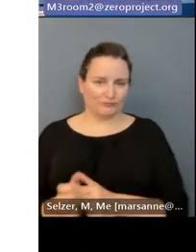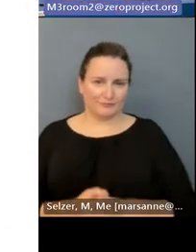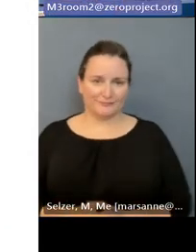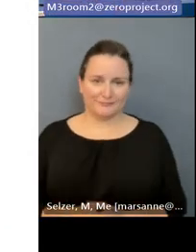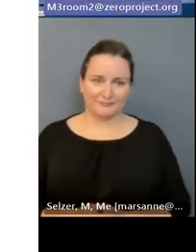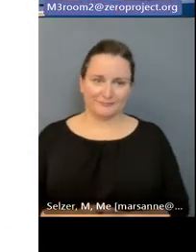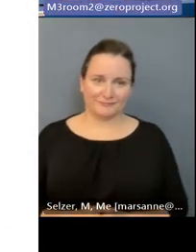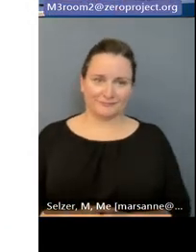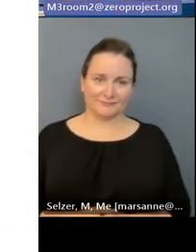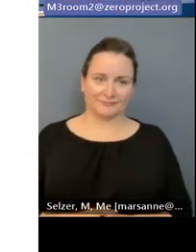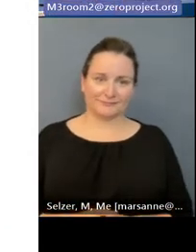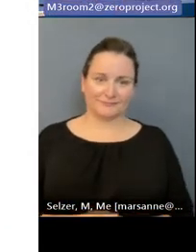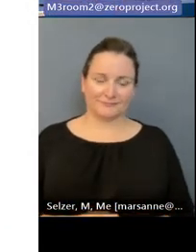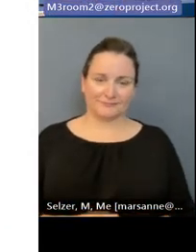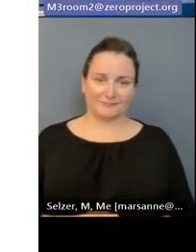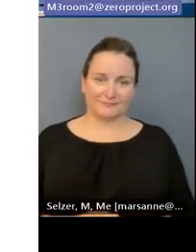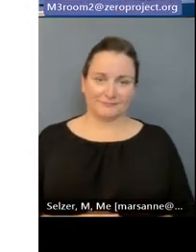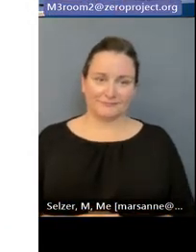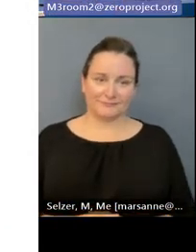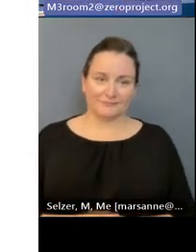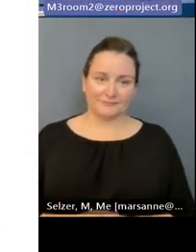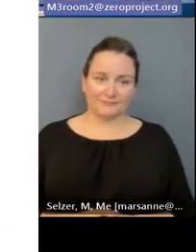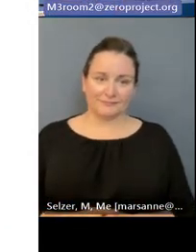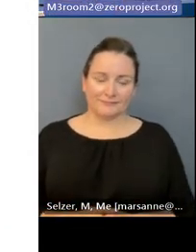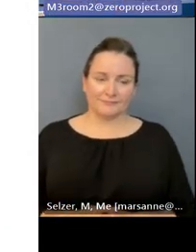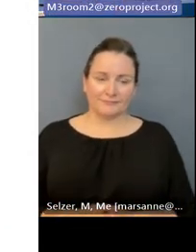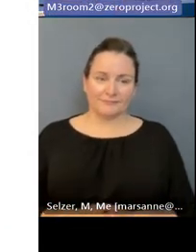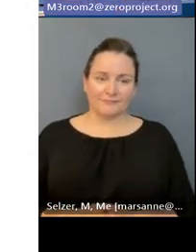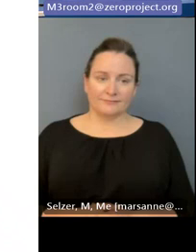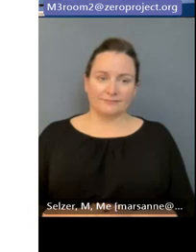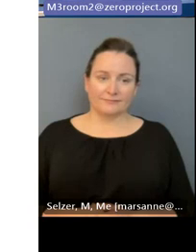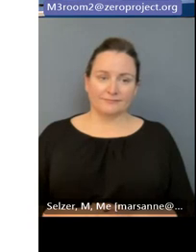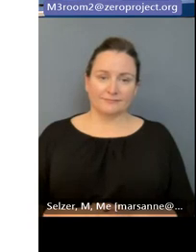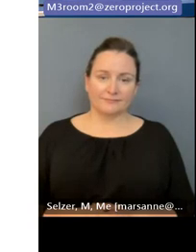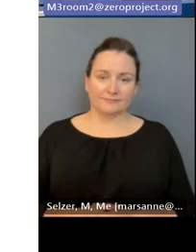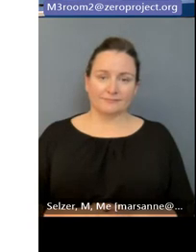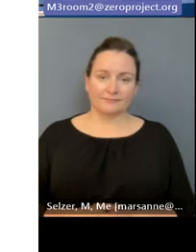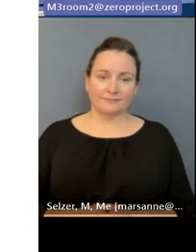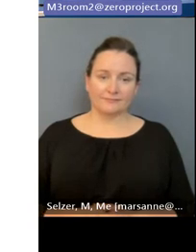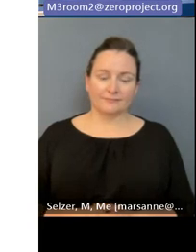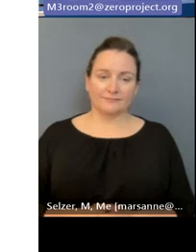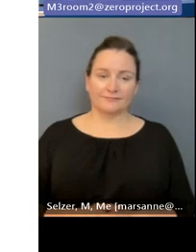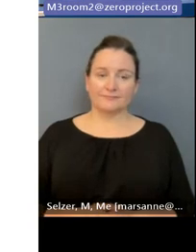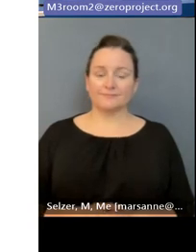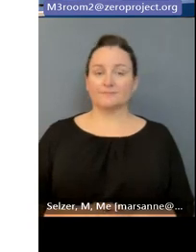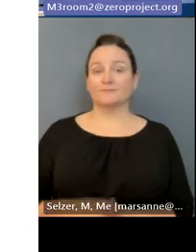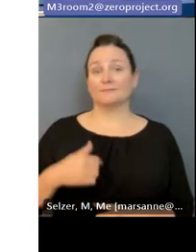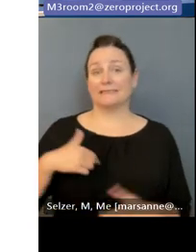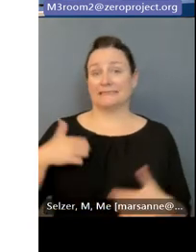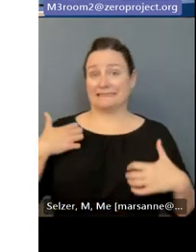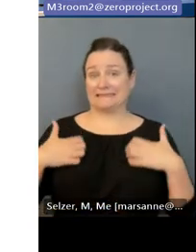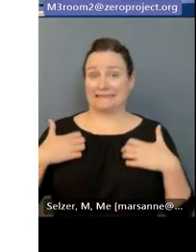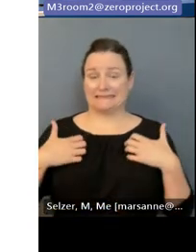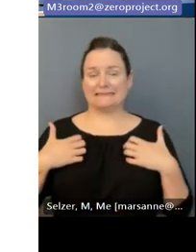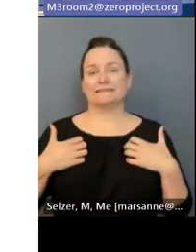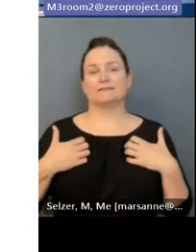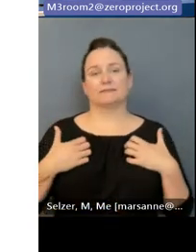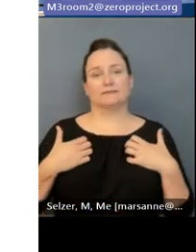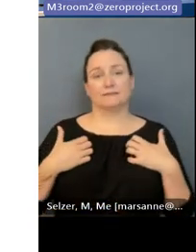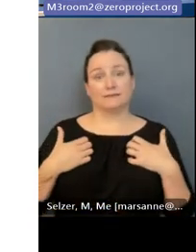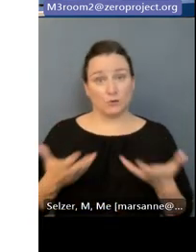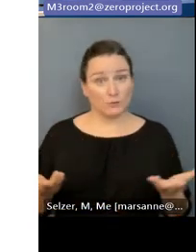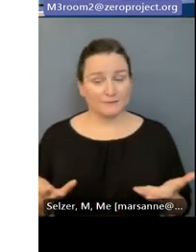So before I end, I'm looking forward for the more inclusive world, uplifting family and uplifting entire